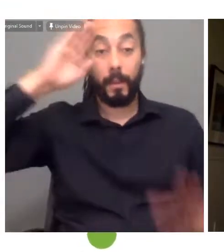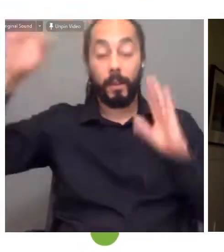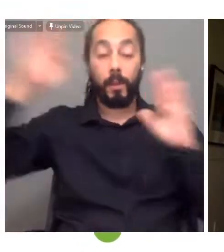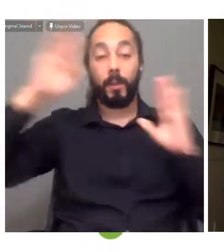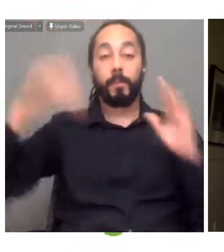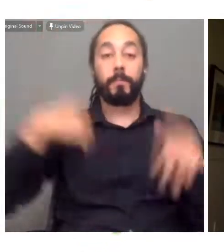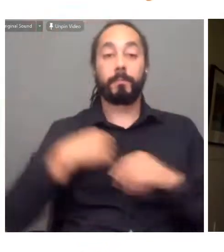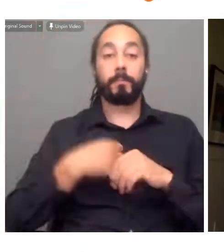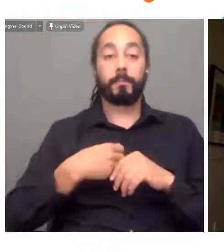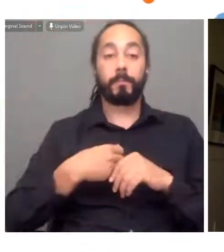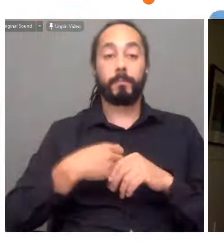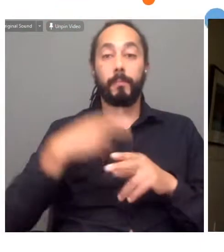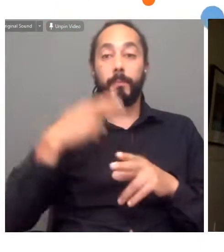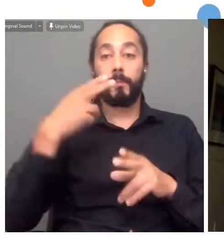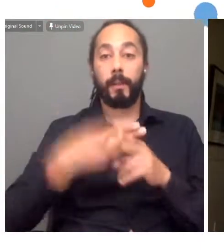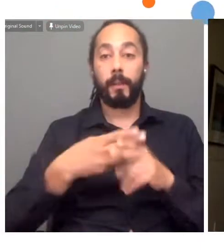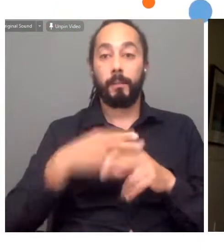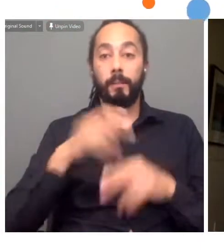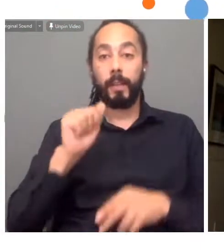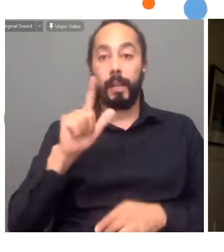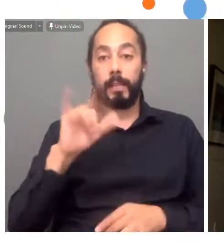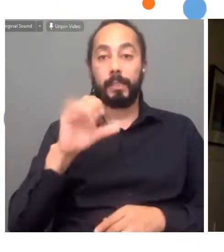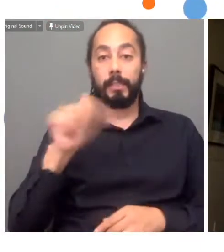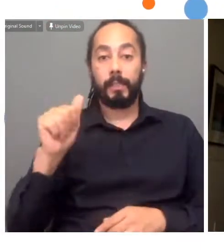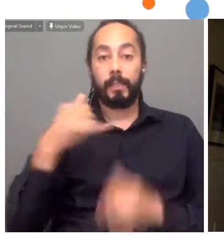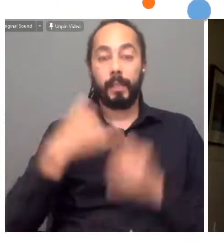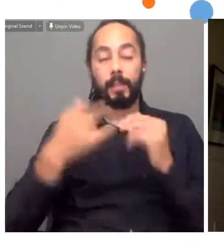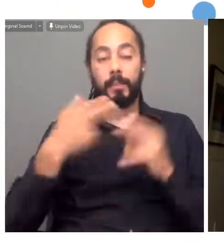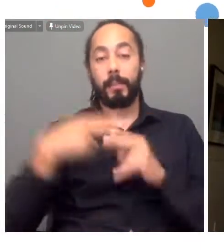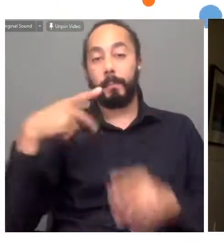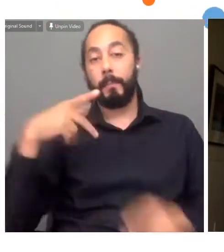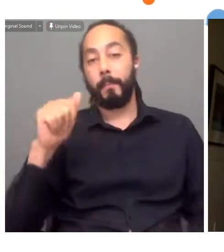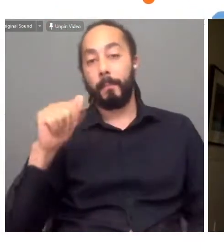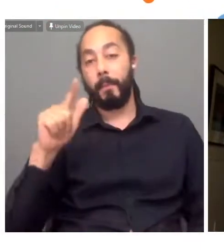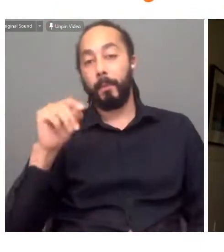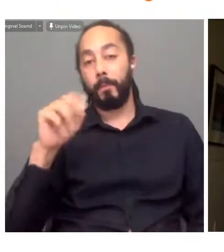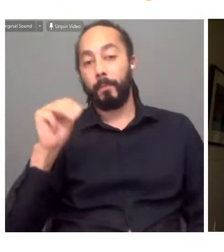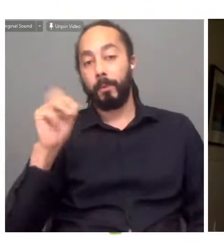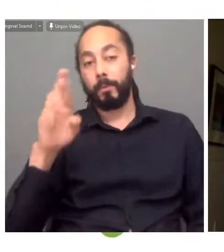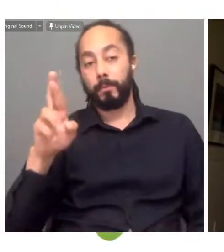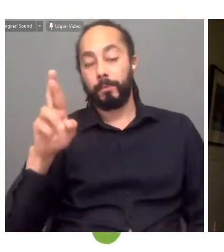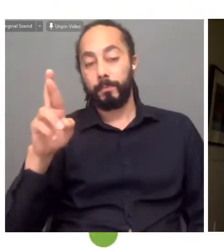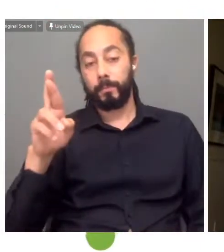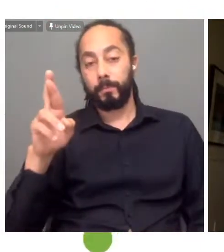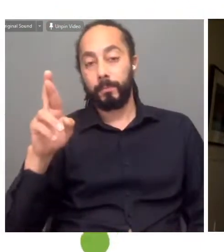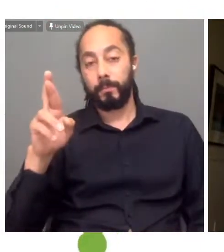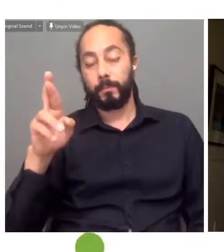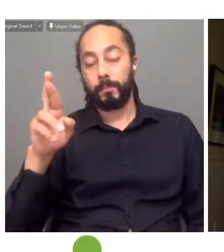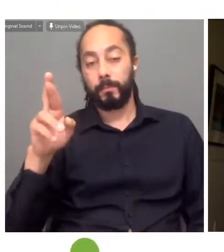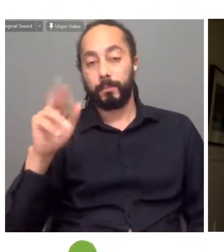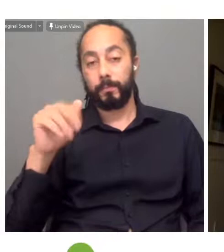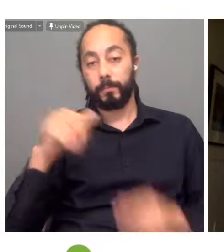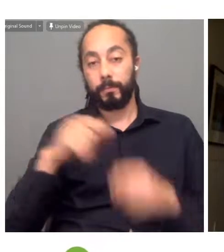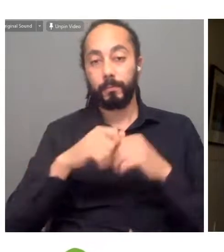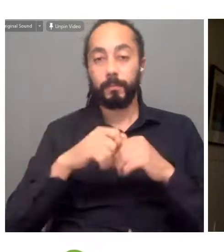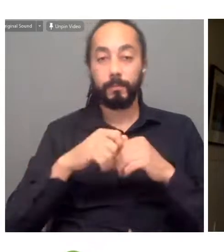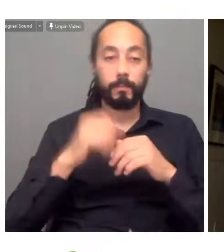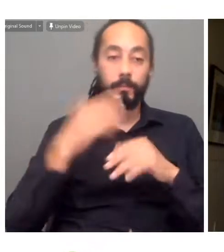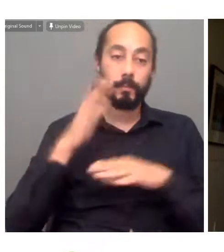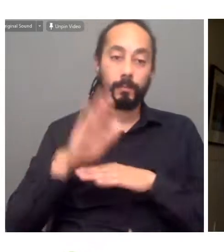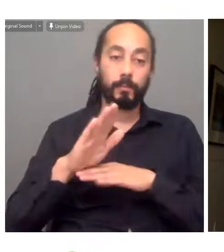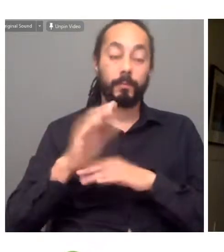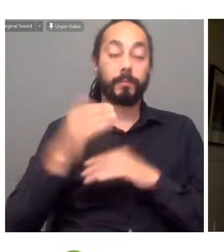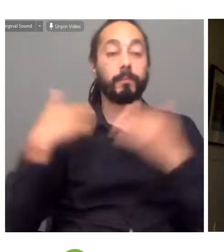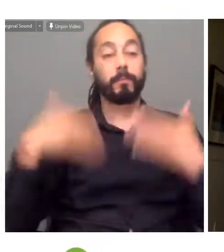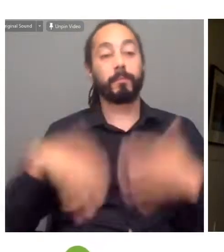de ministres ici à Montréal, dans les territoires de Kanyagahaga. Je suis la directrice artistique de section anglophone à l'École nationale